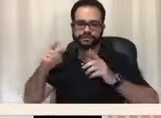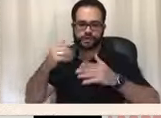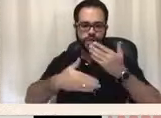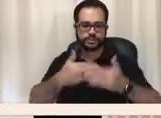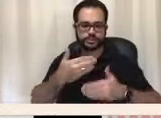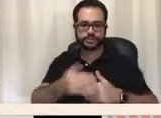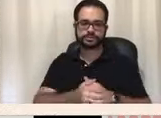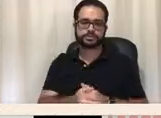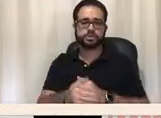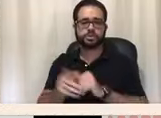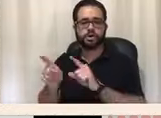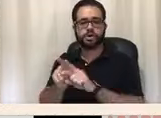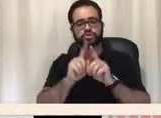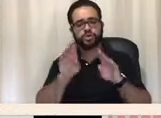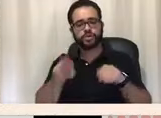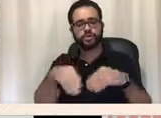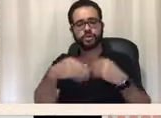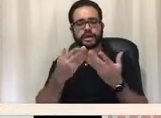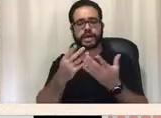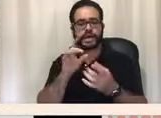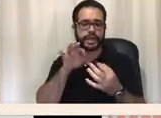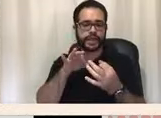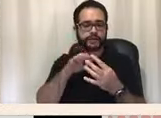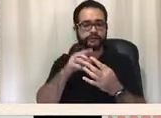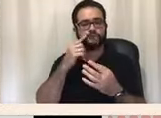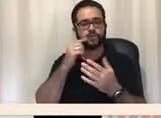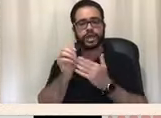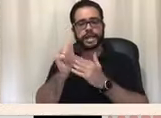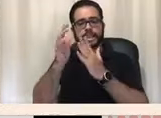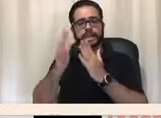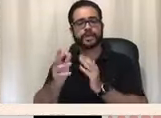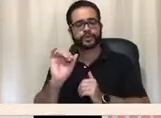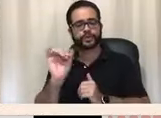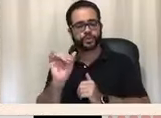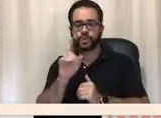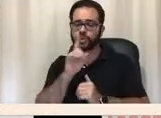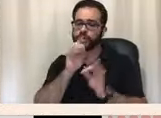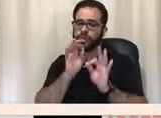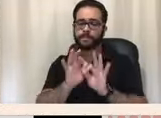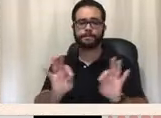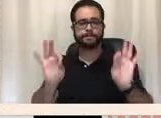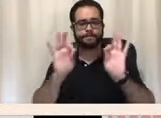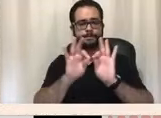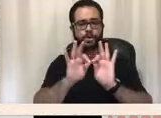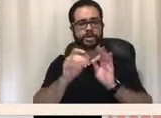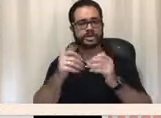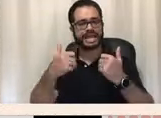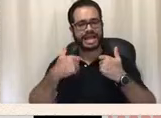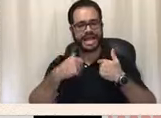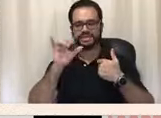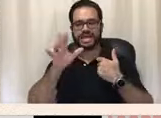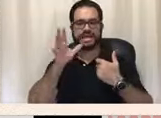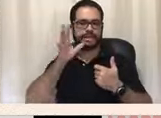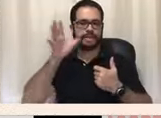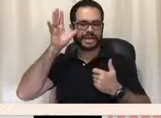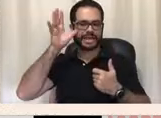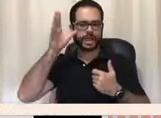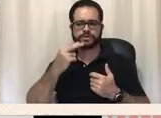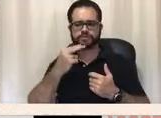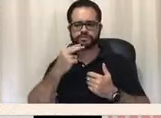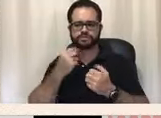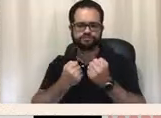input to leadership as well. So it's very important to have that parent's voice, that